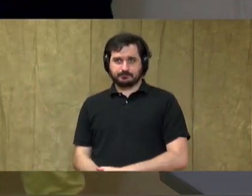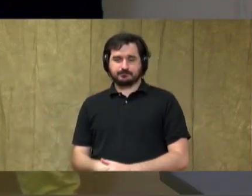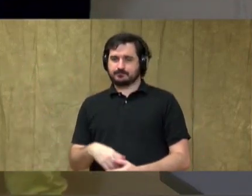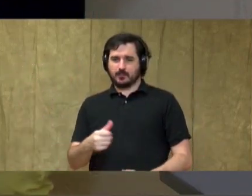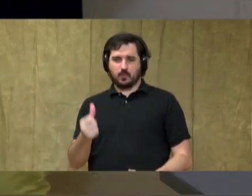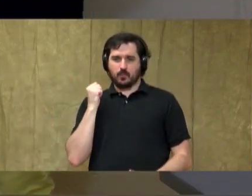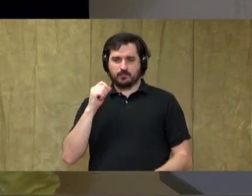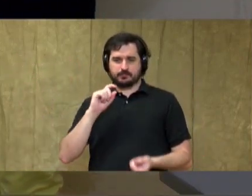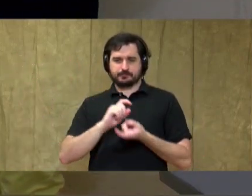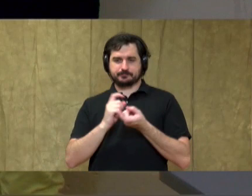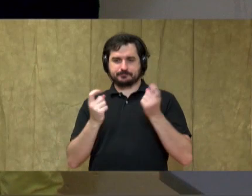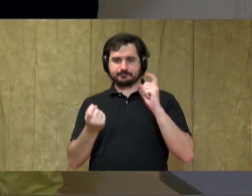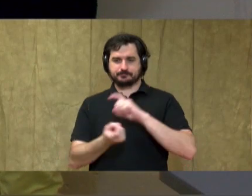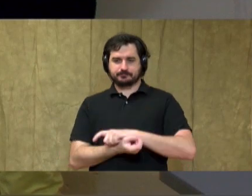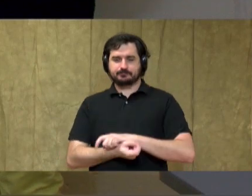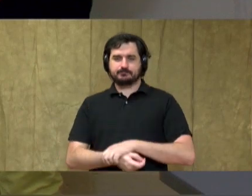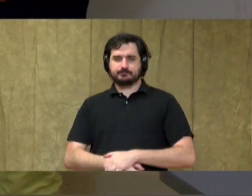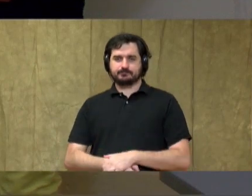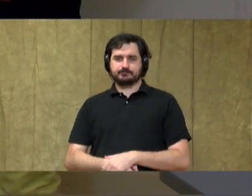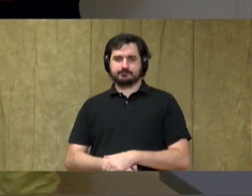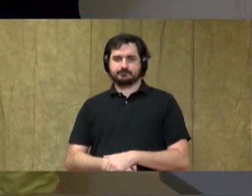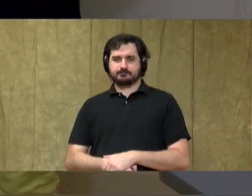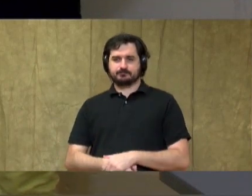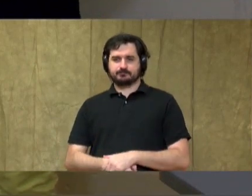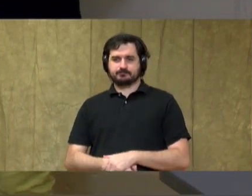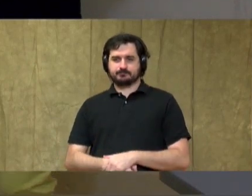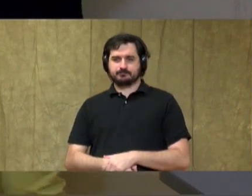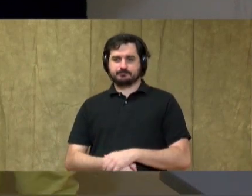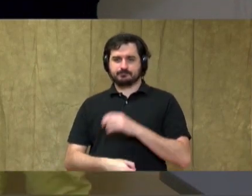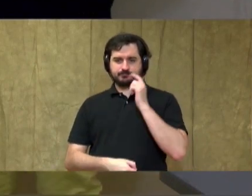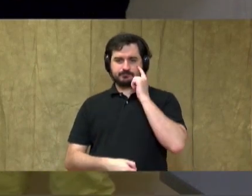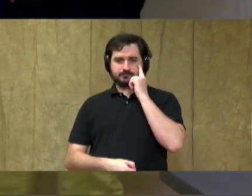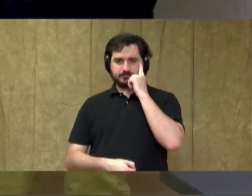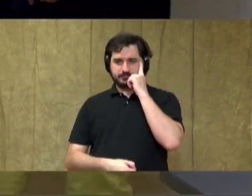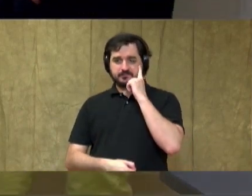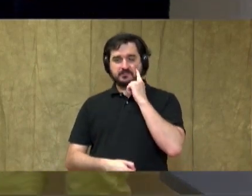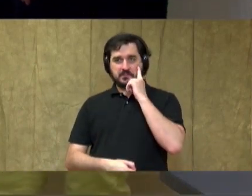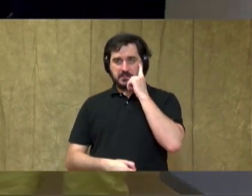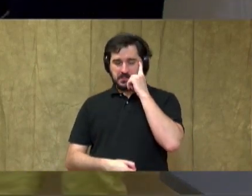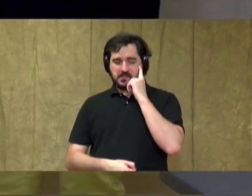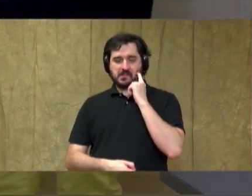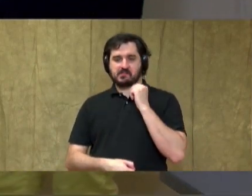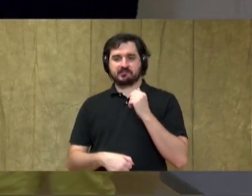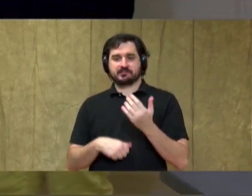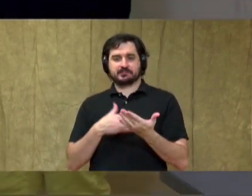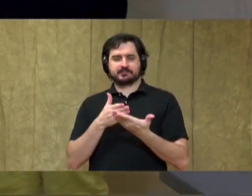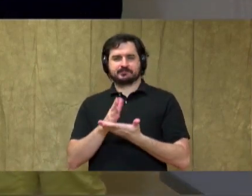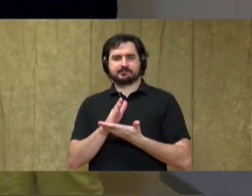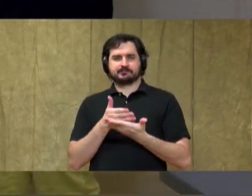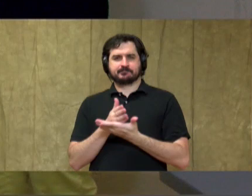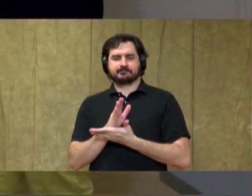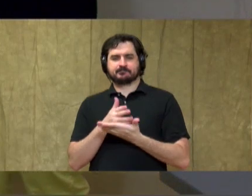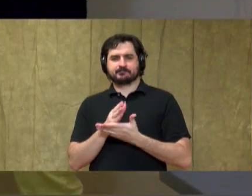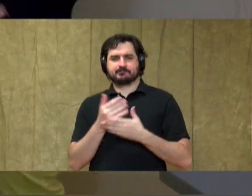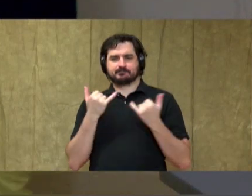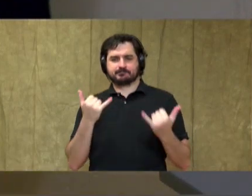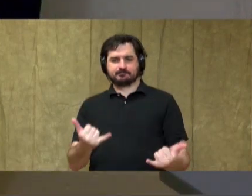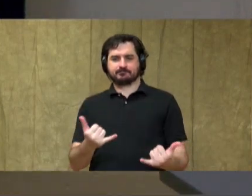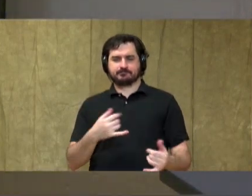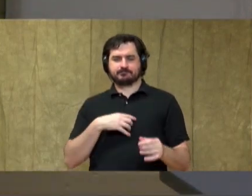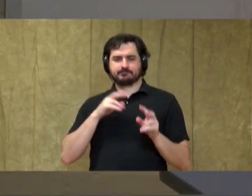change. All right. So let's look over